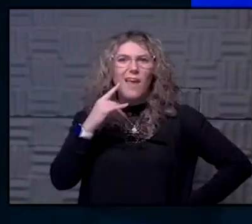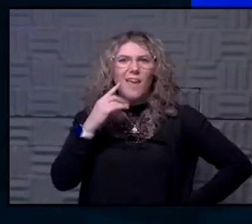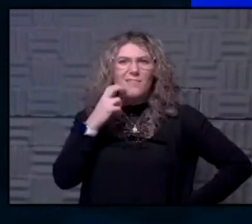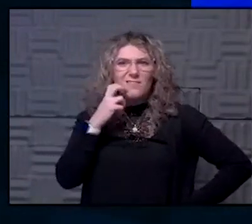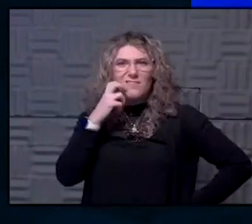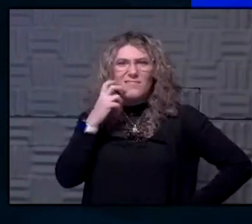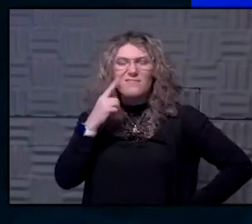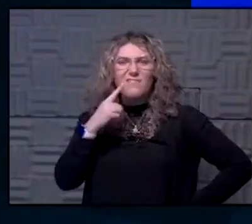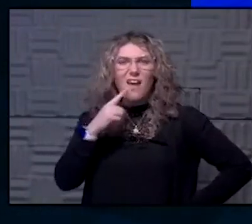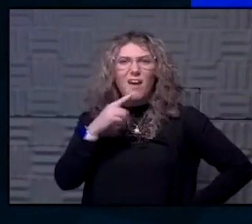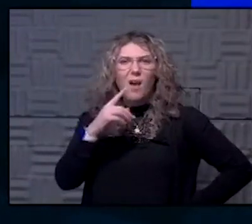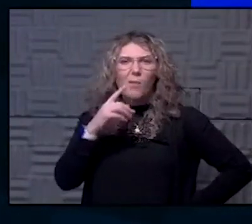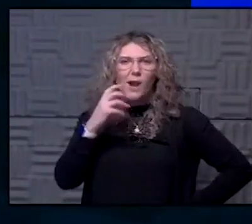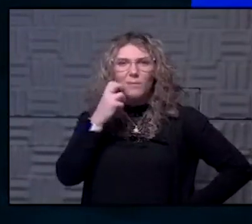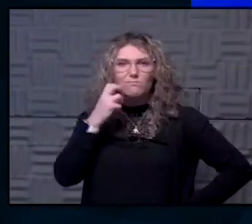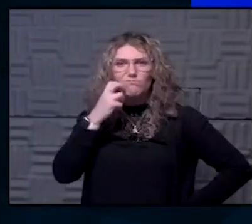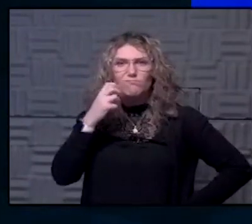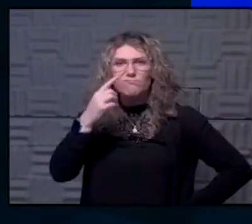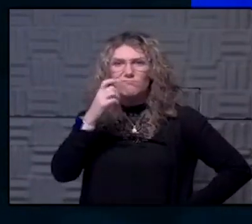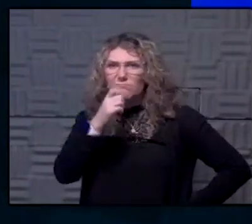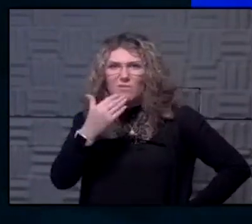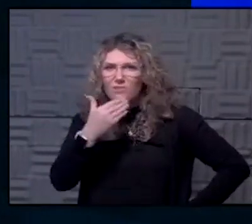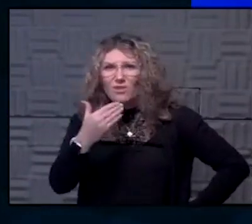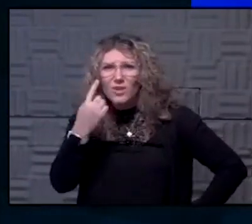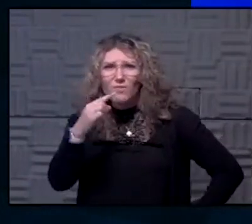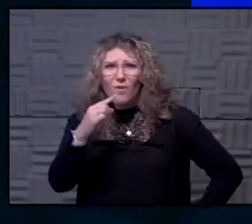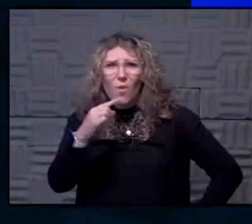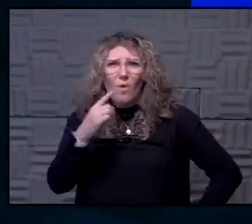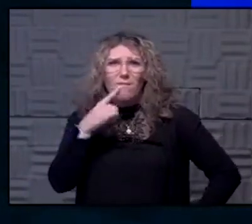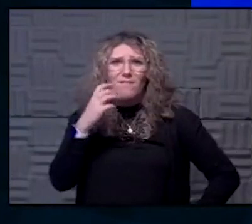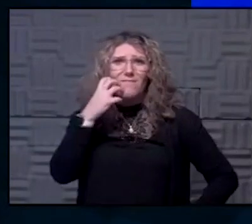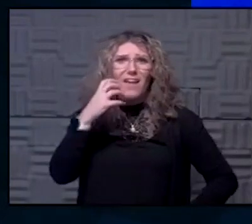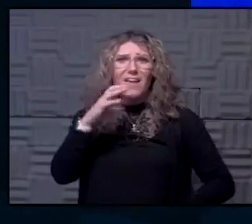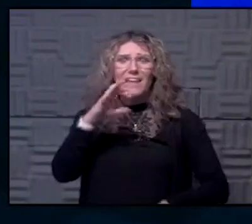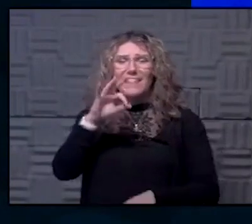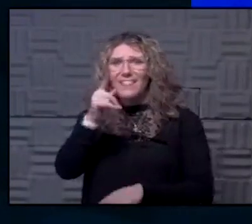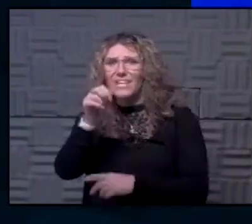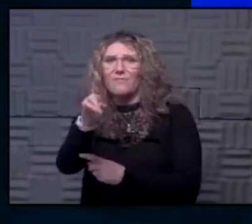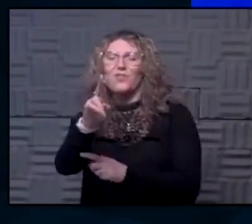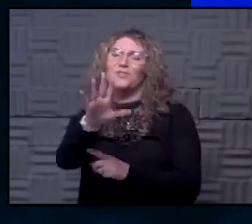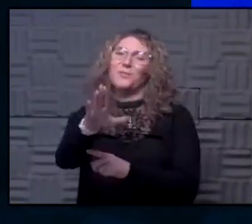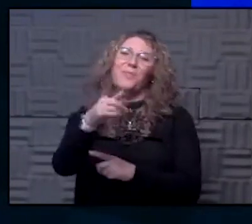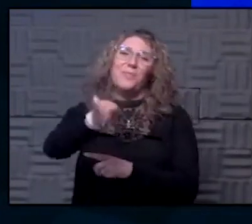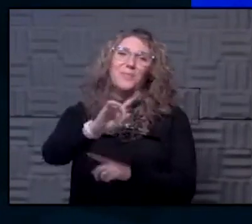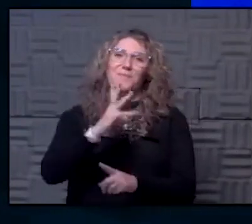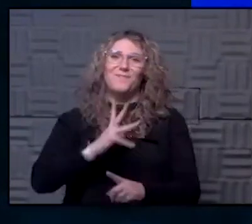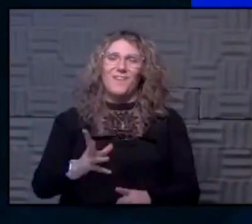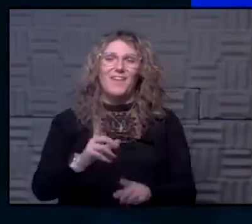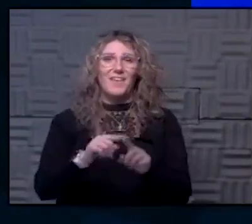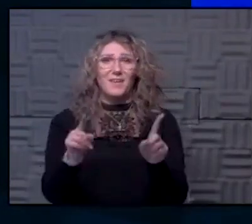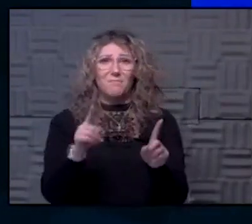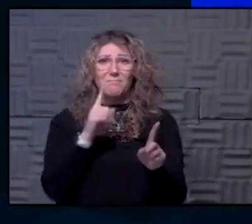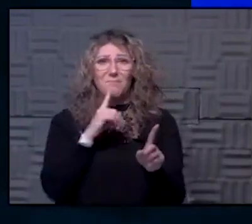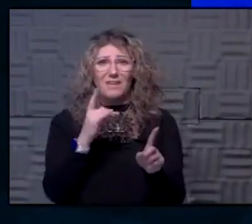not good for fatty liver? Is that what you're saying to me? I think the gumdrops you'll be fine with, but if you're doing it